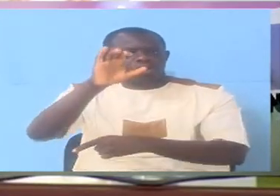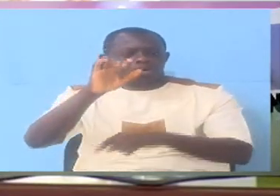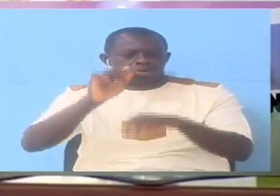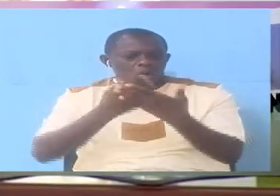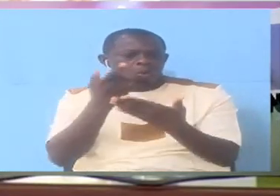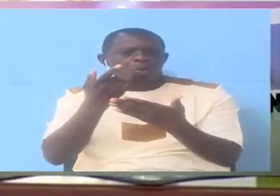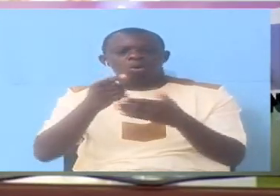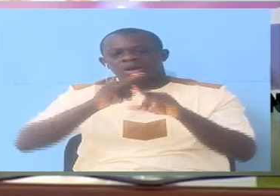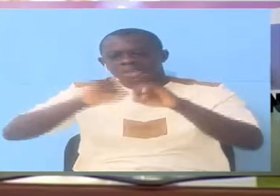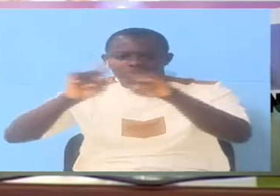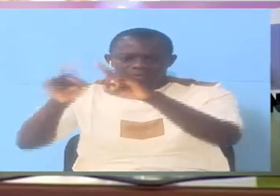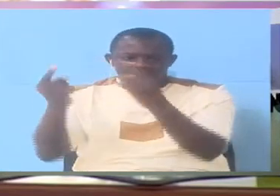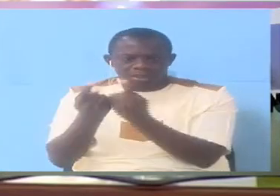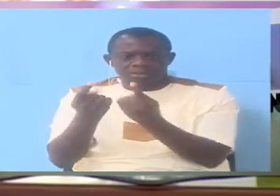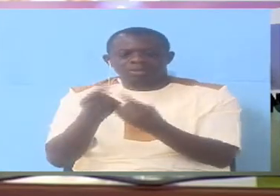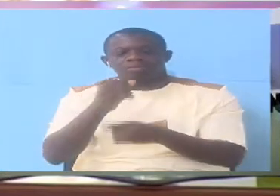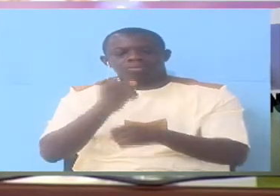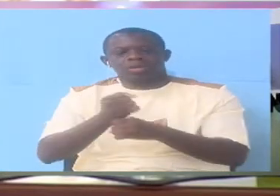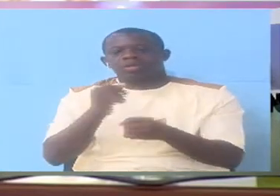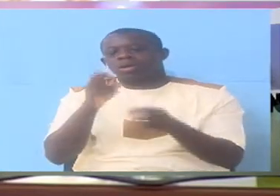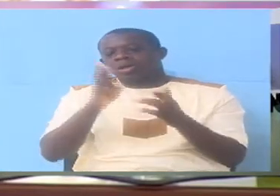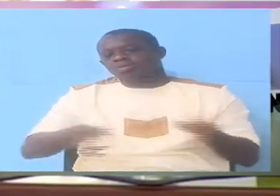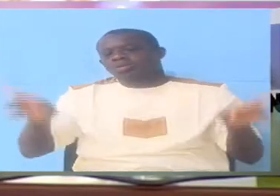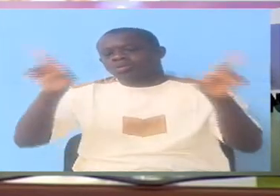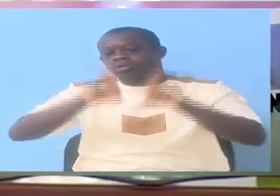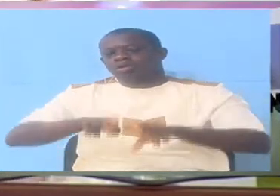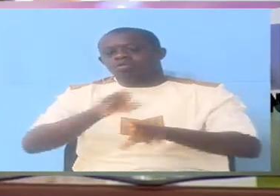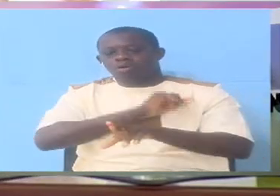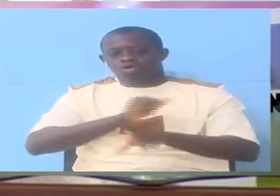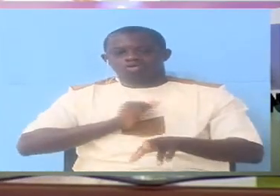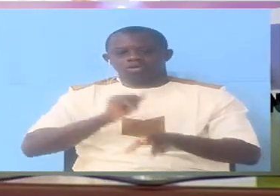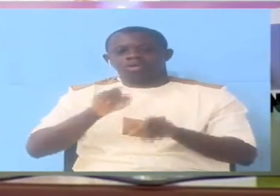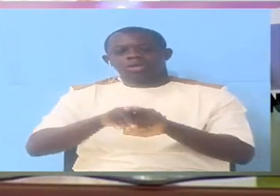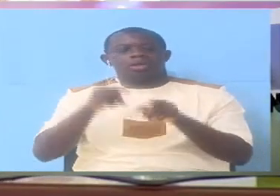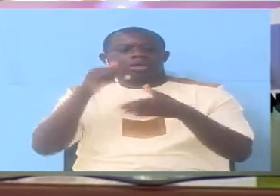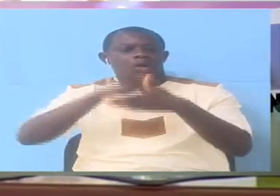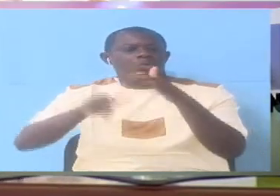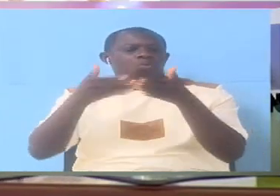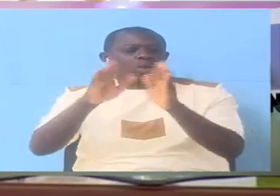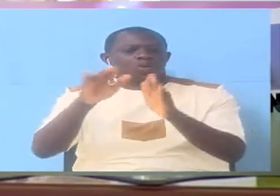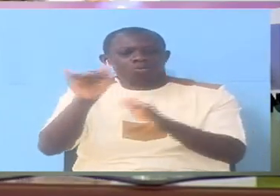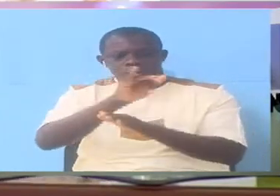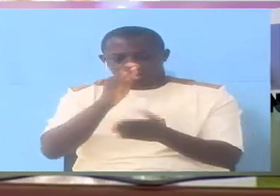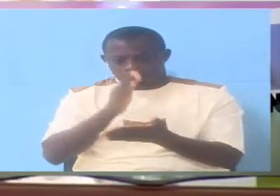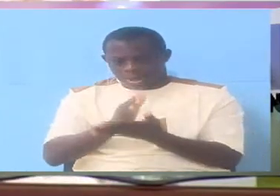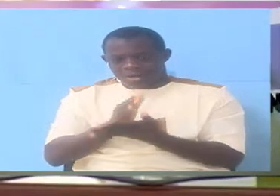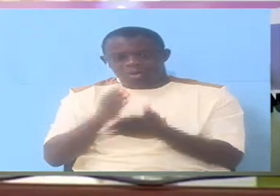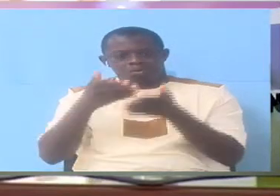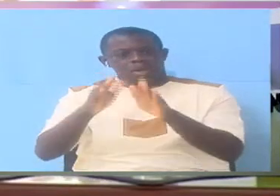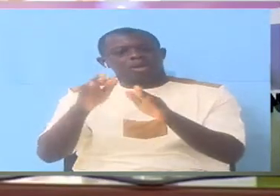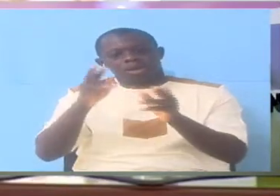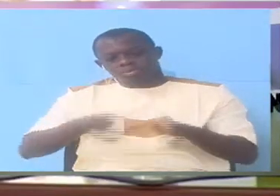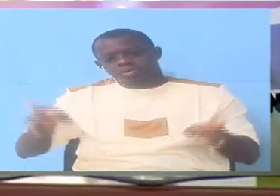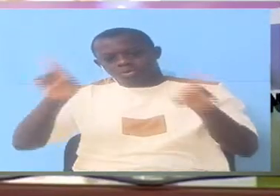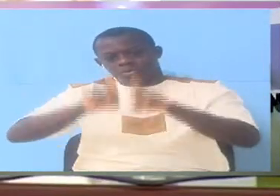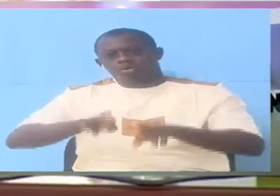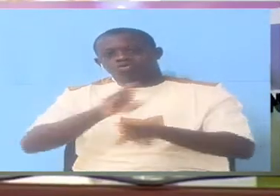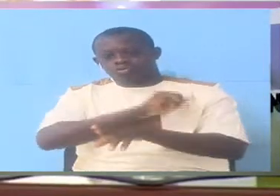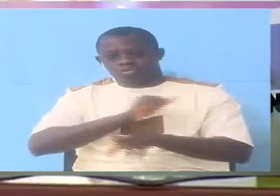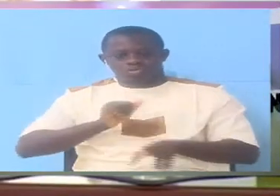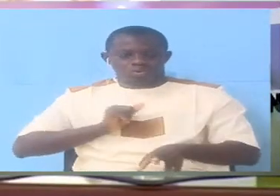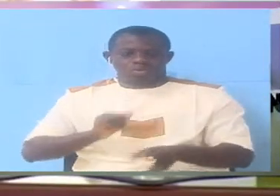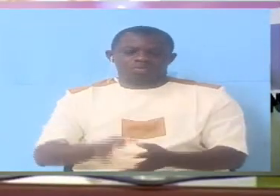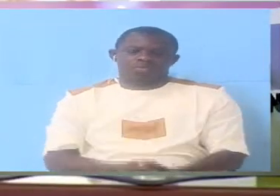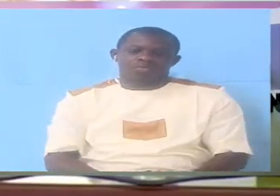the Gambia, would misrepresent all of us. ci la commencé nag di wax ne réewi Gambia day réew la boo xam ne ñun ñëpp ñoo ko bokk. Si la commencé